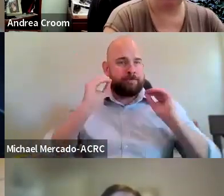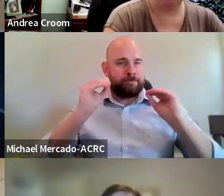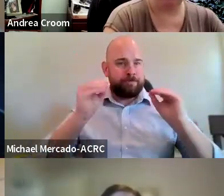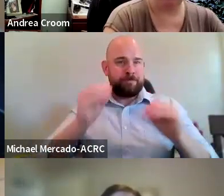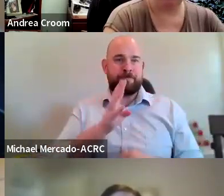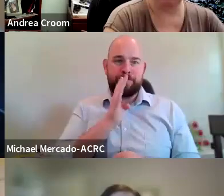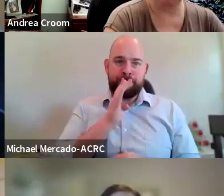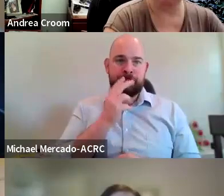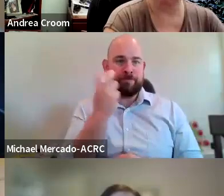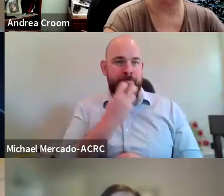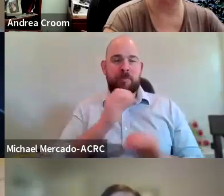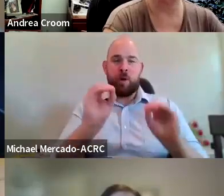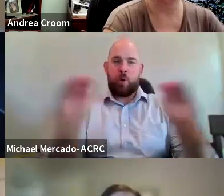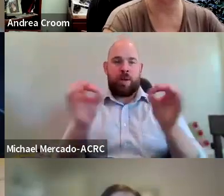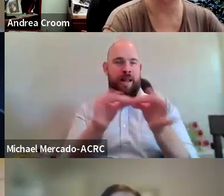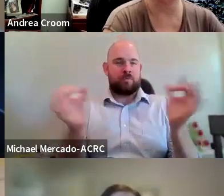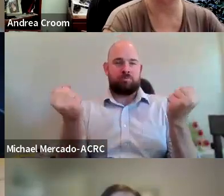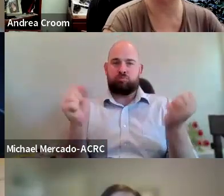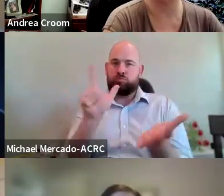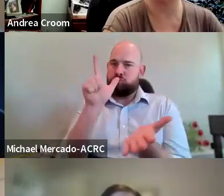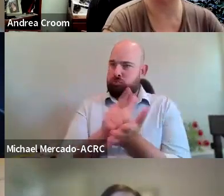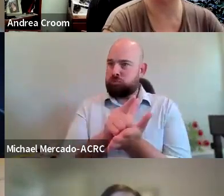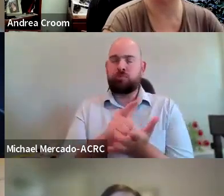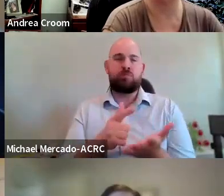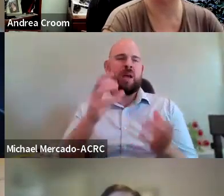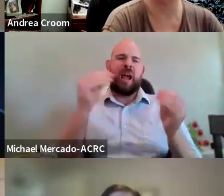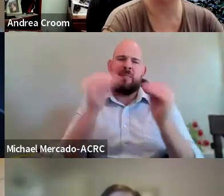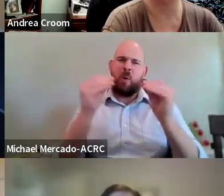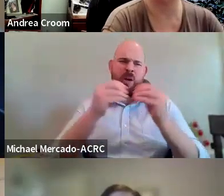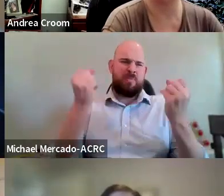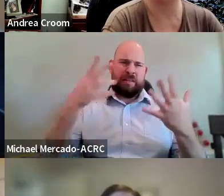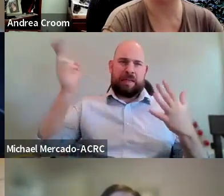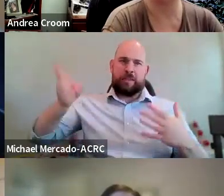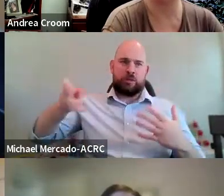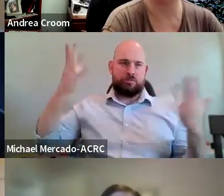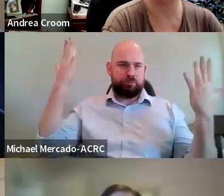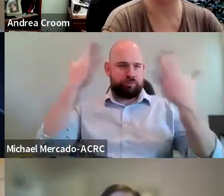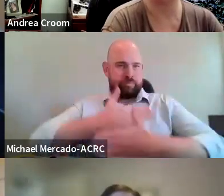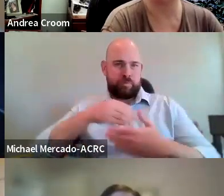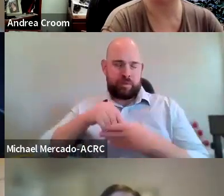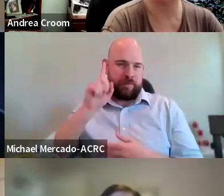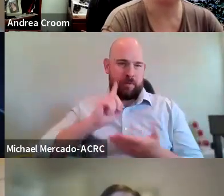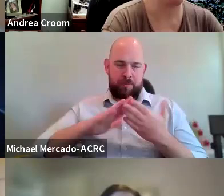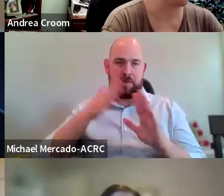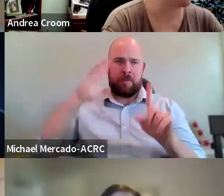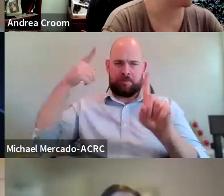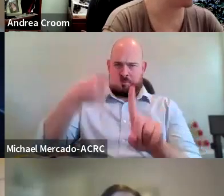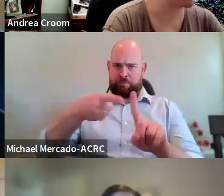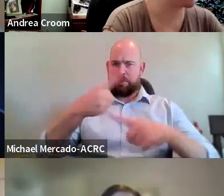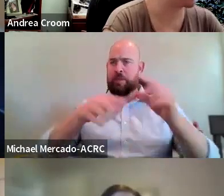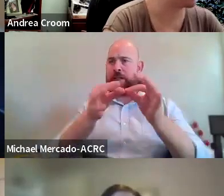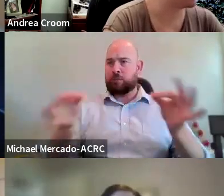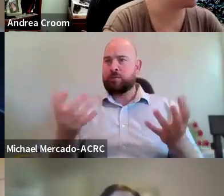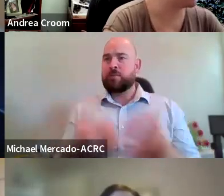was deaf was forced then to use their speech and lip reading. No sign language was allowed. It was physically banned. It was a